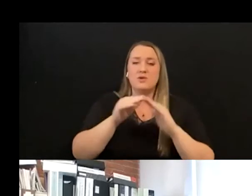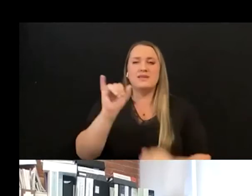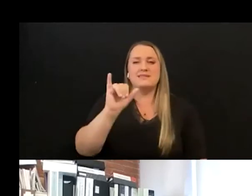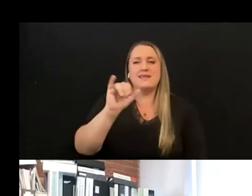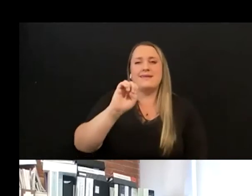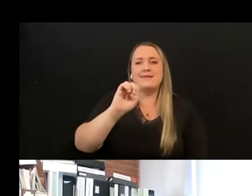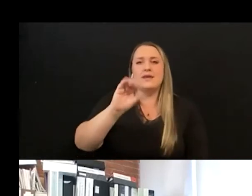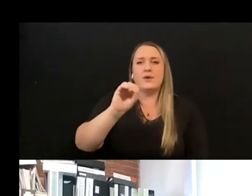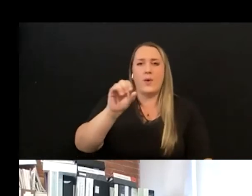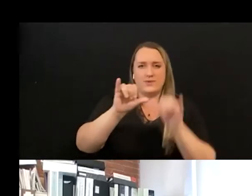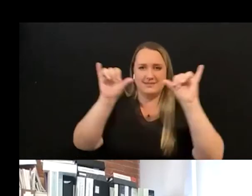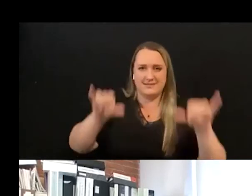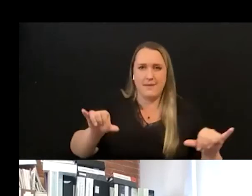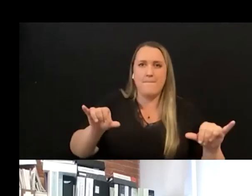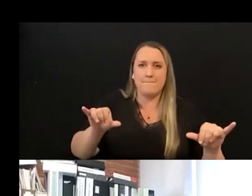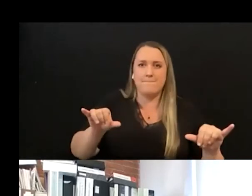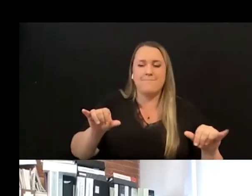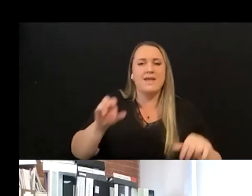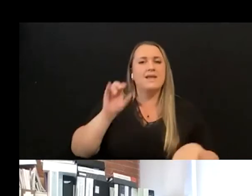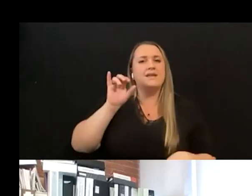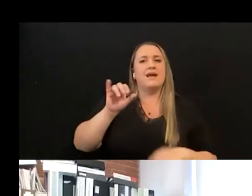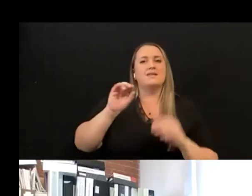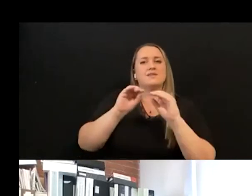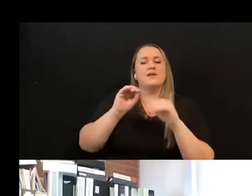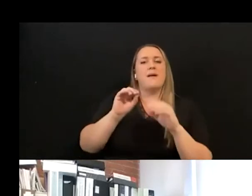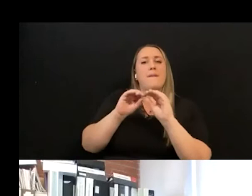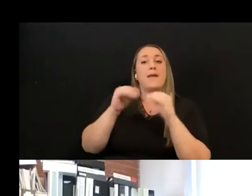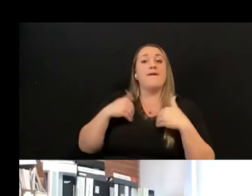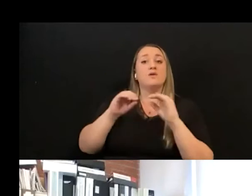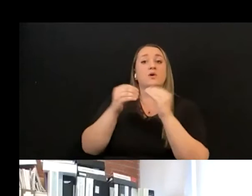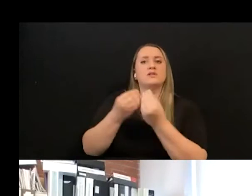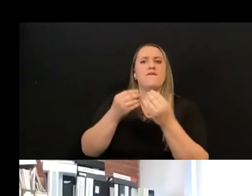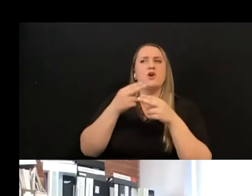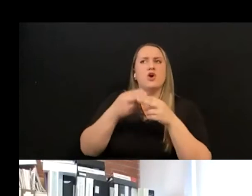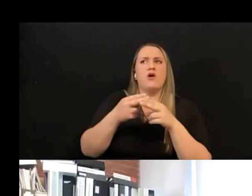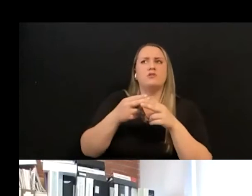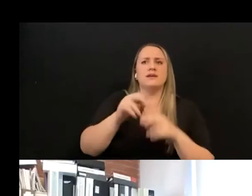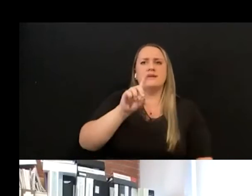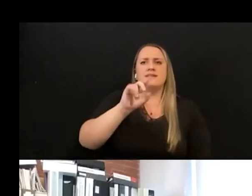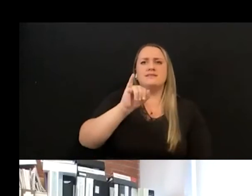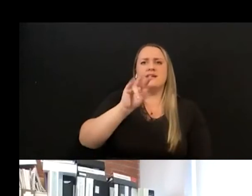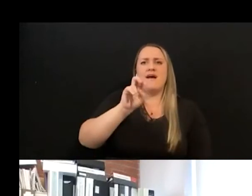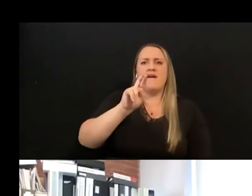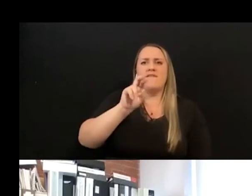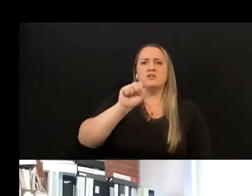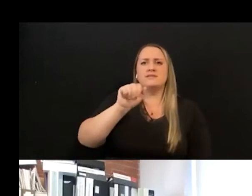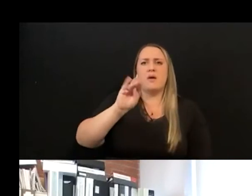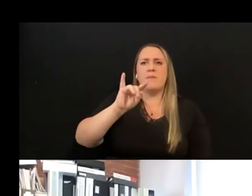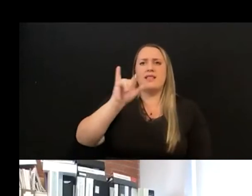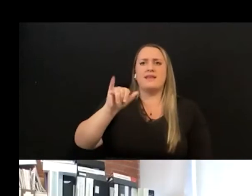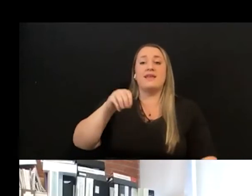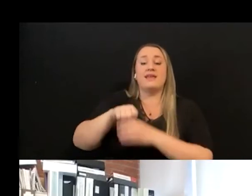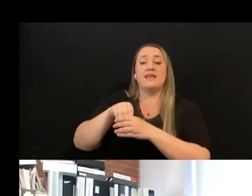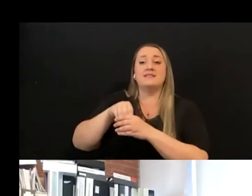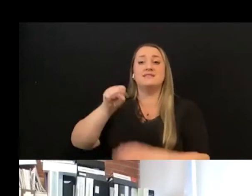and there's an organization called Diversability in San Francisco, and they told me about Rachel